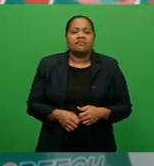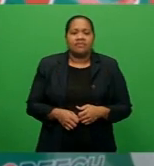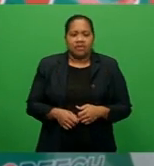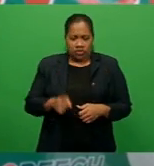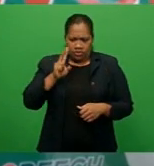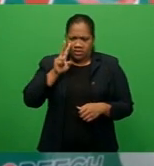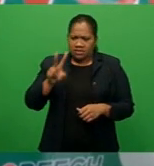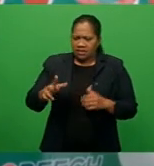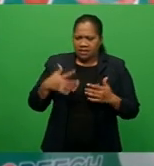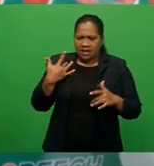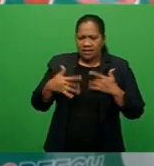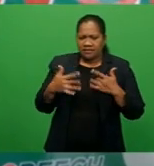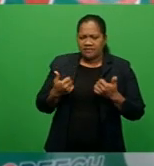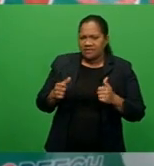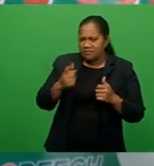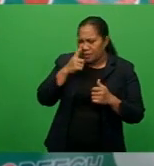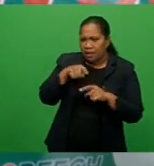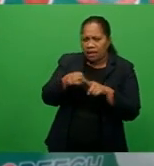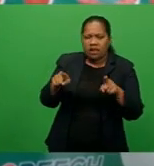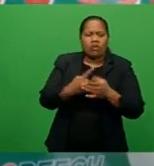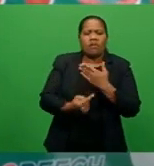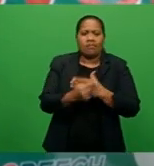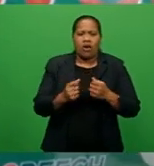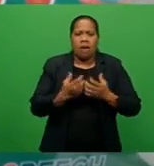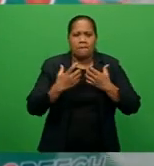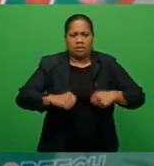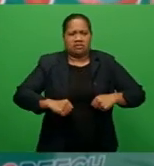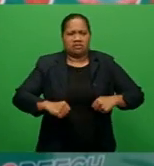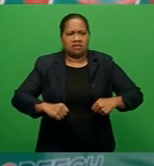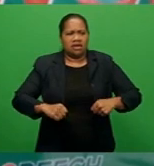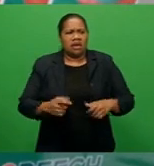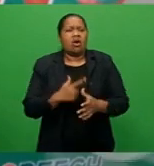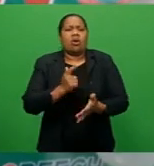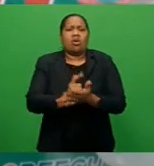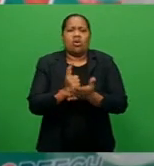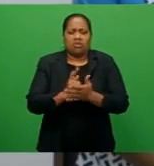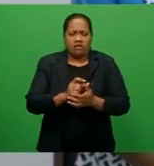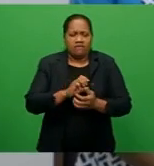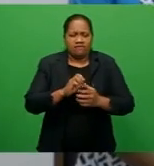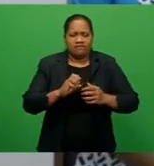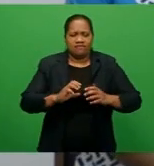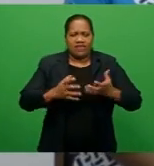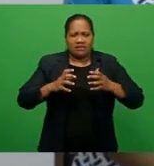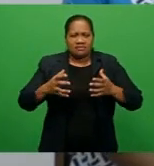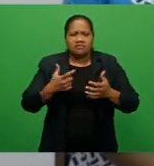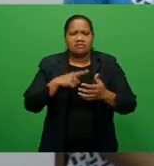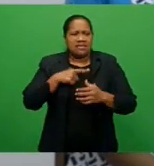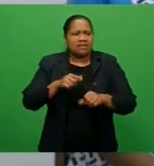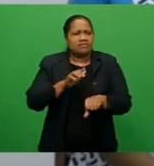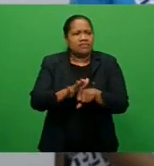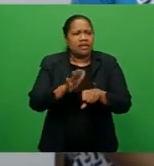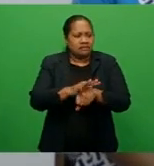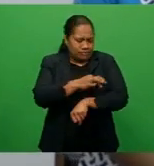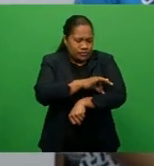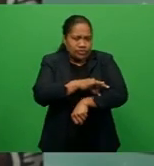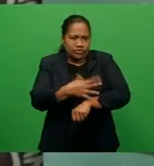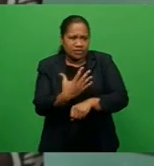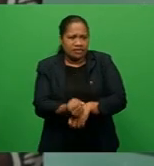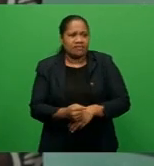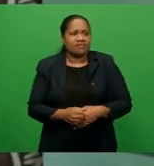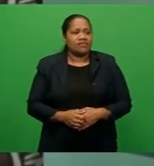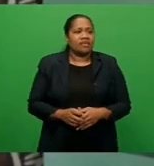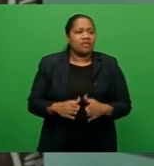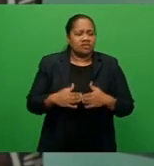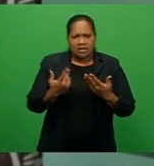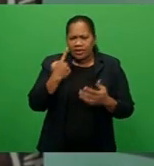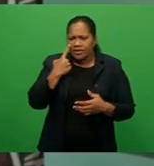lifestyle, people are very obese, and you have a lot of fat deposits in the blood vessels to the brain. Krishna says now they are seeing younger people